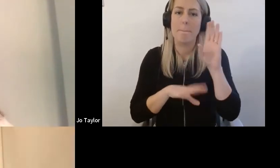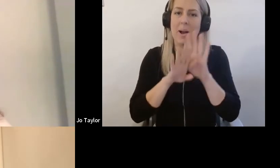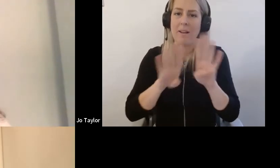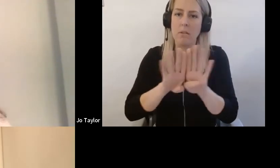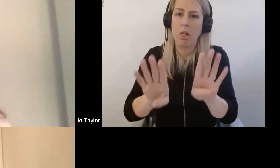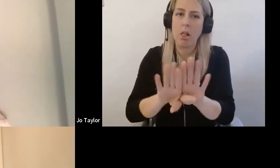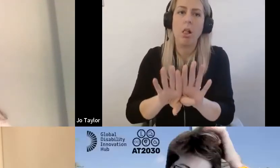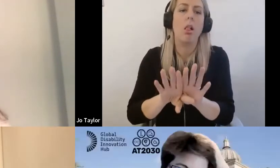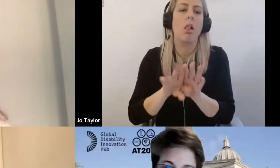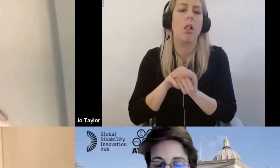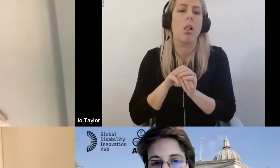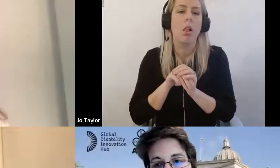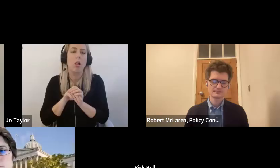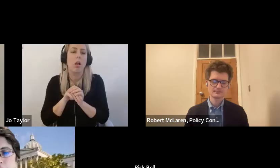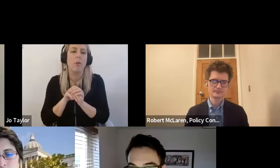can see them.